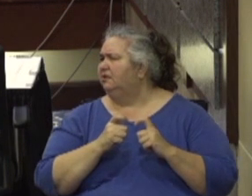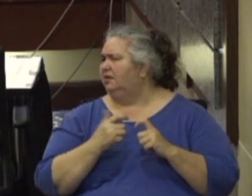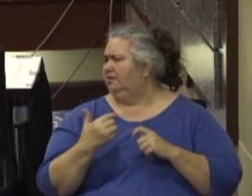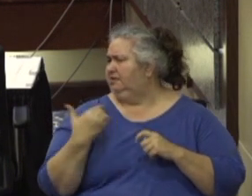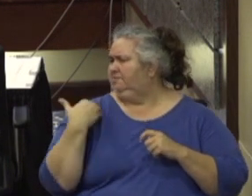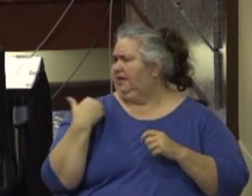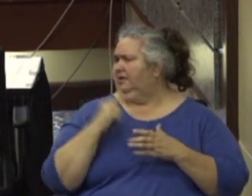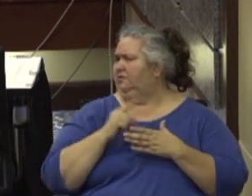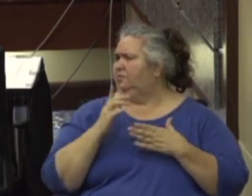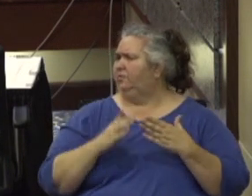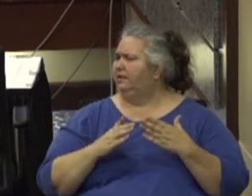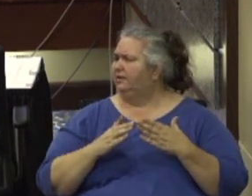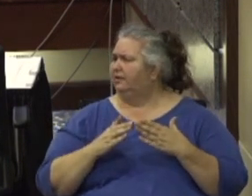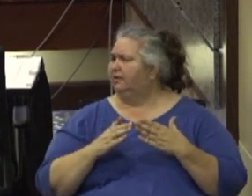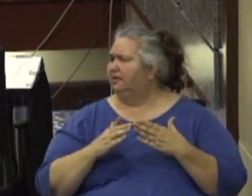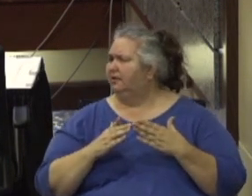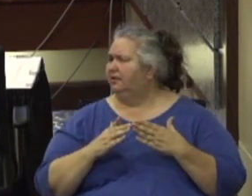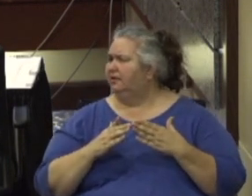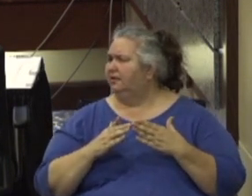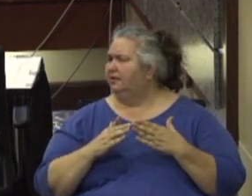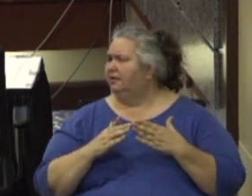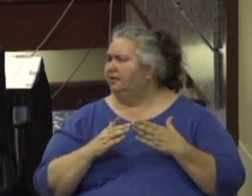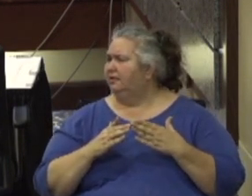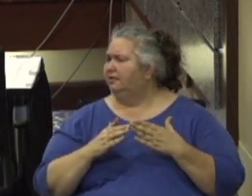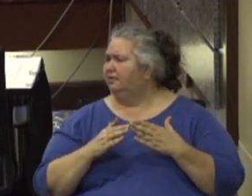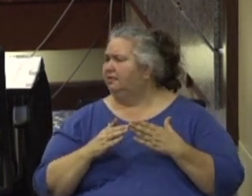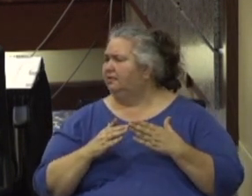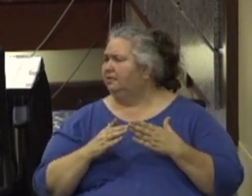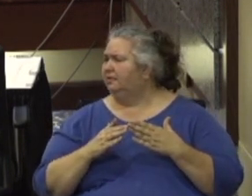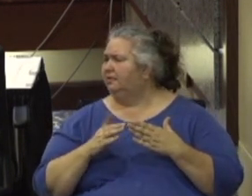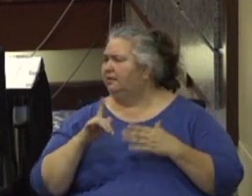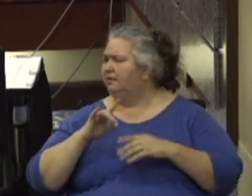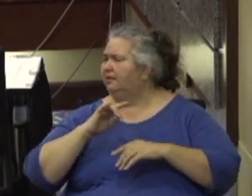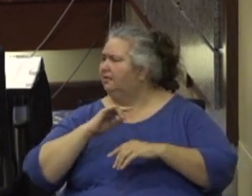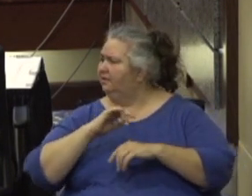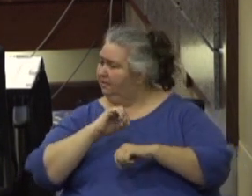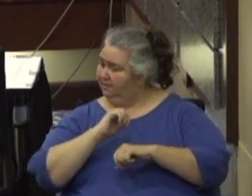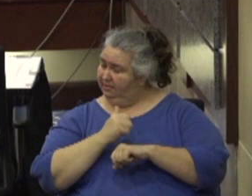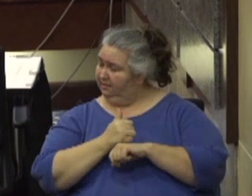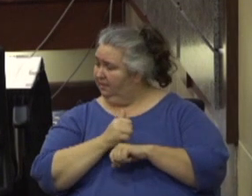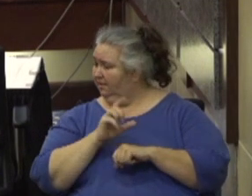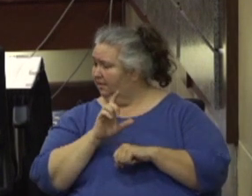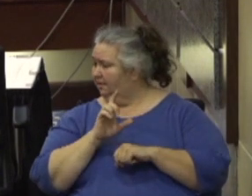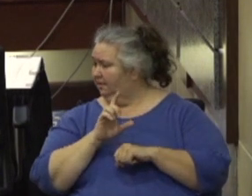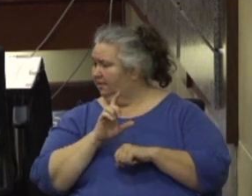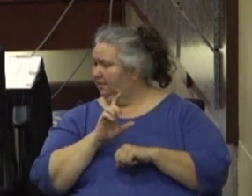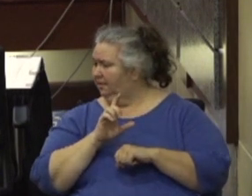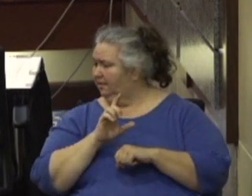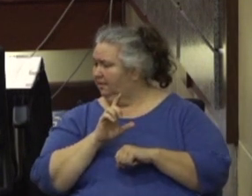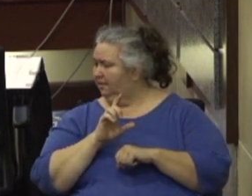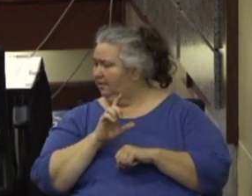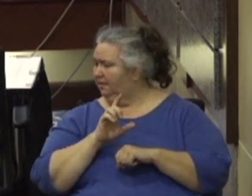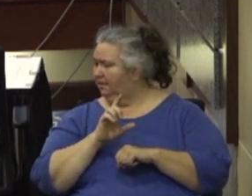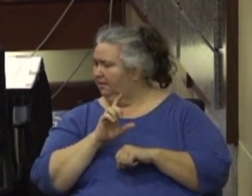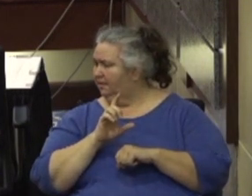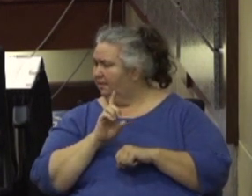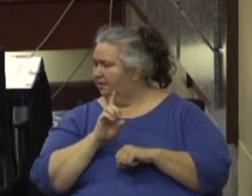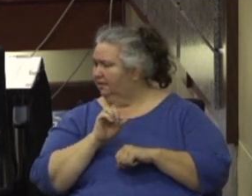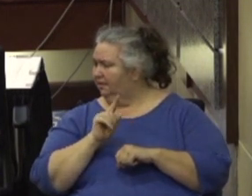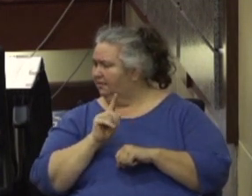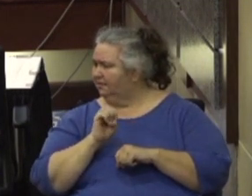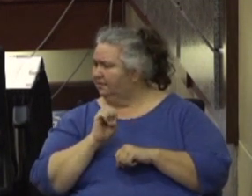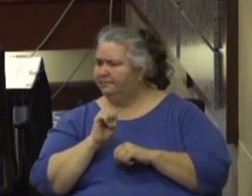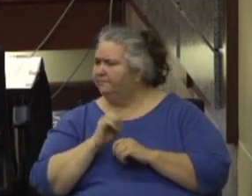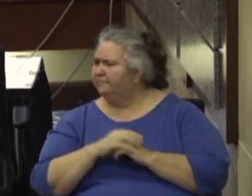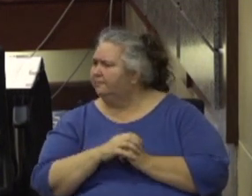really, again, seeing all the chambers work together and Startup Waco and City Waco has been just so much fun